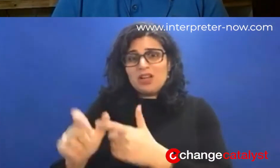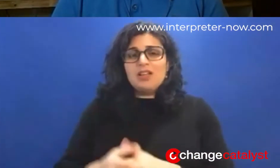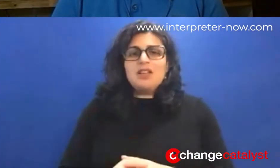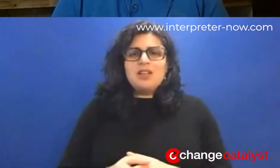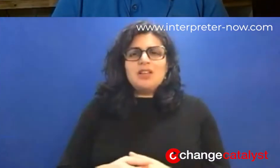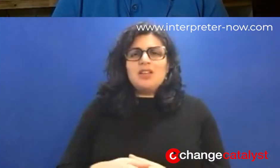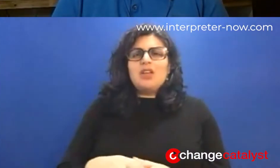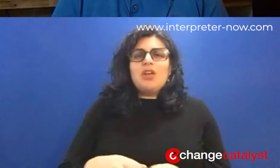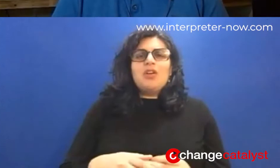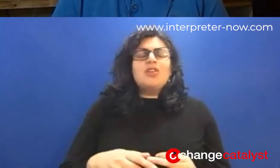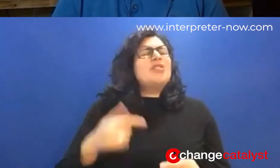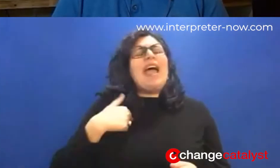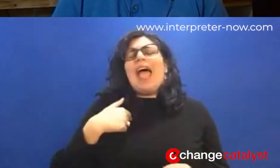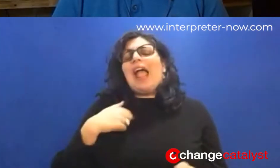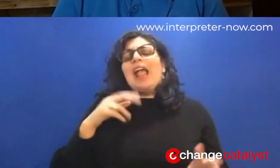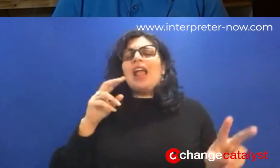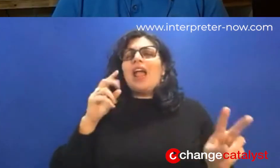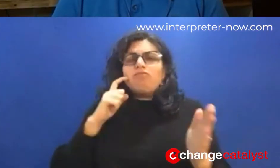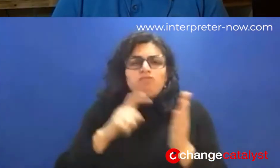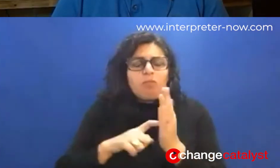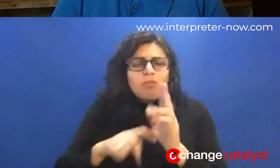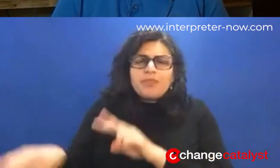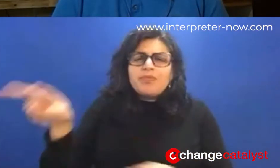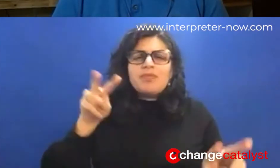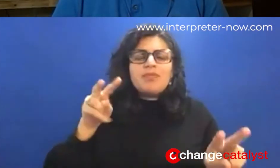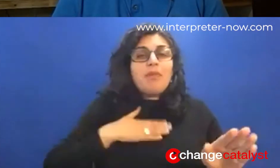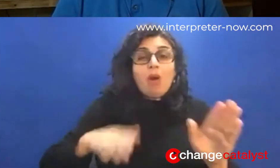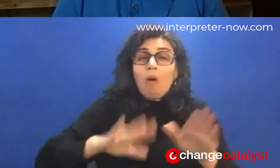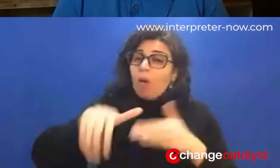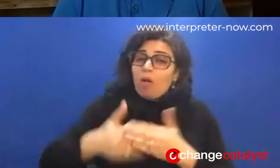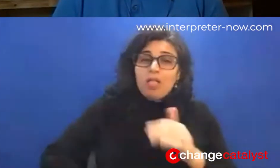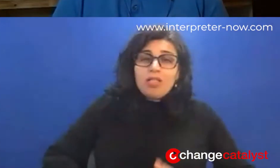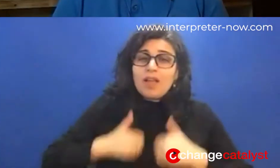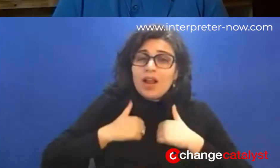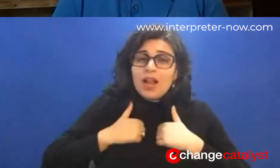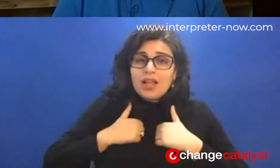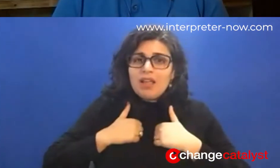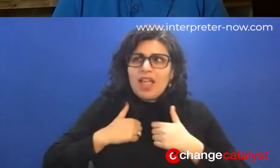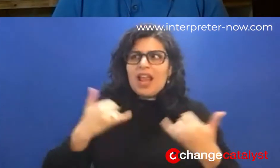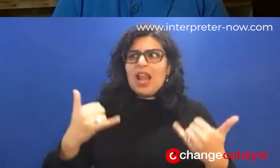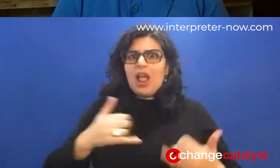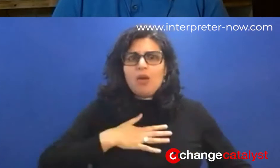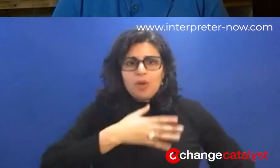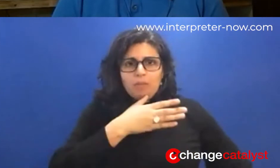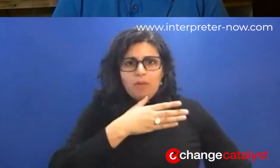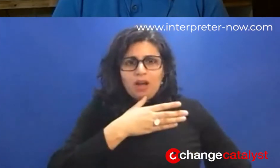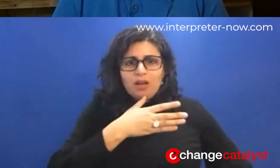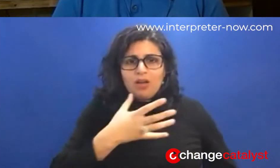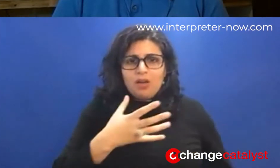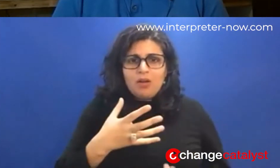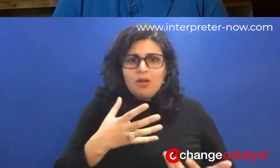seen things my whole life, but now I'm a mom and I just was grappling with, I have very